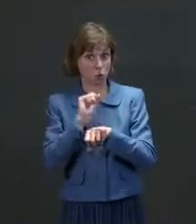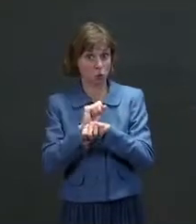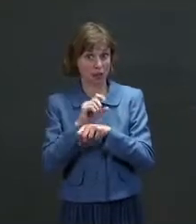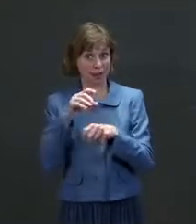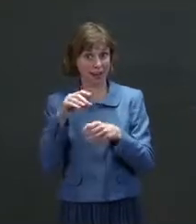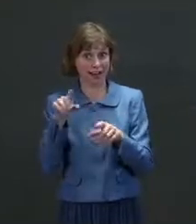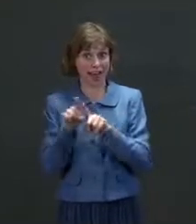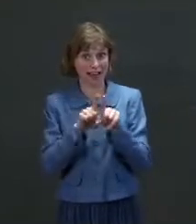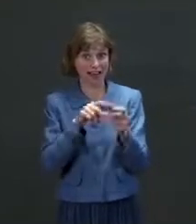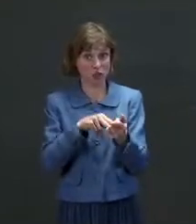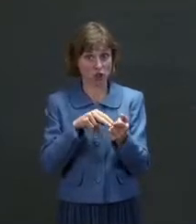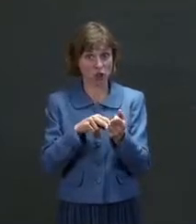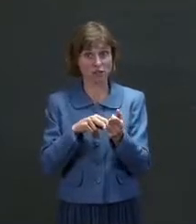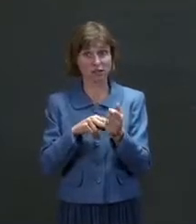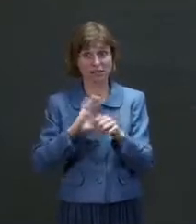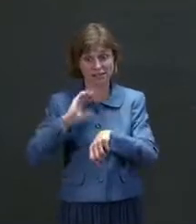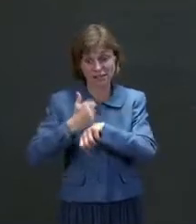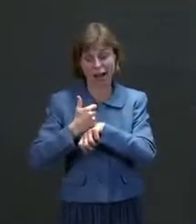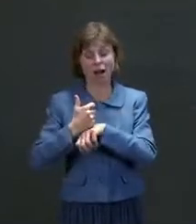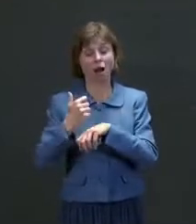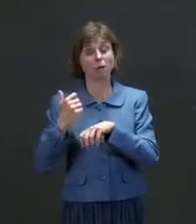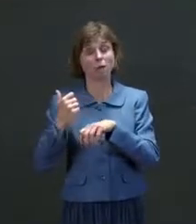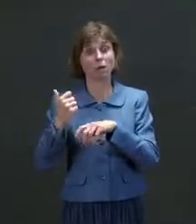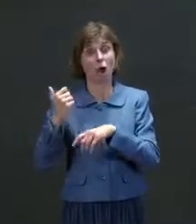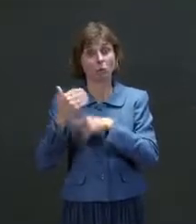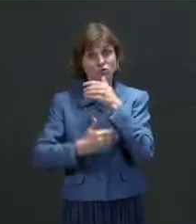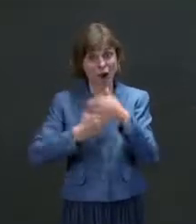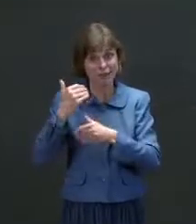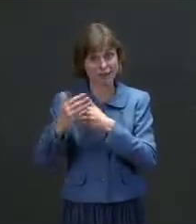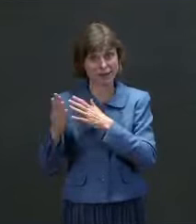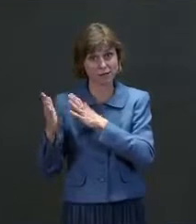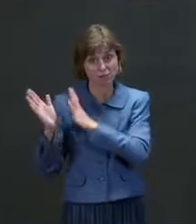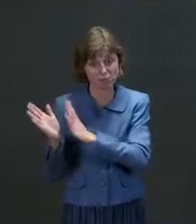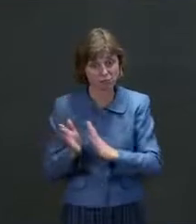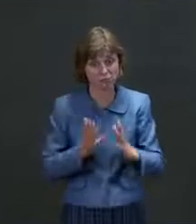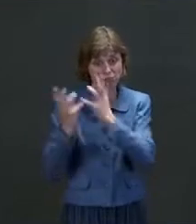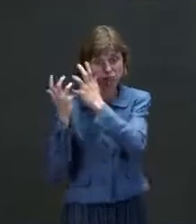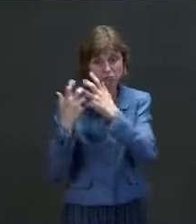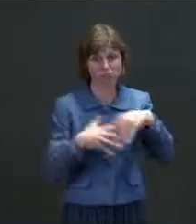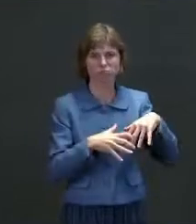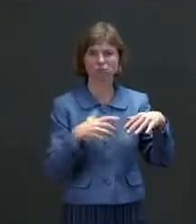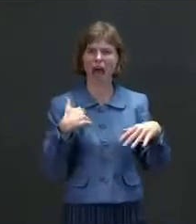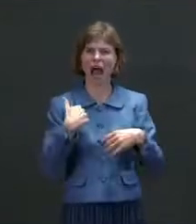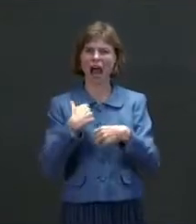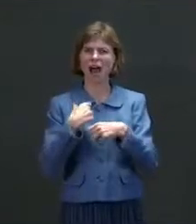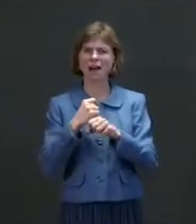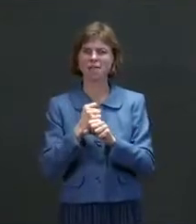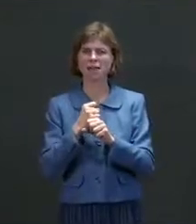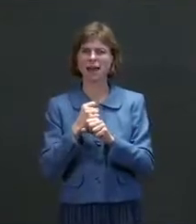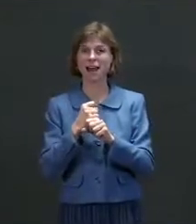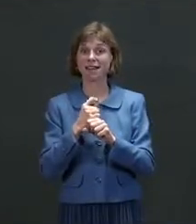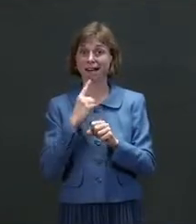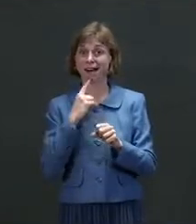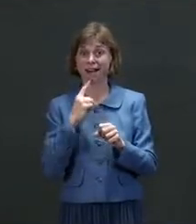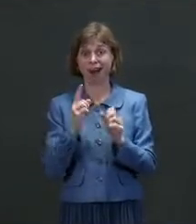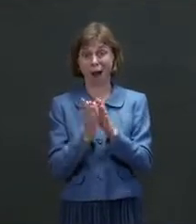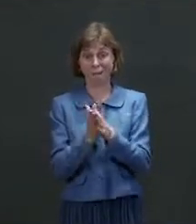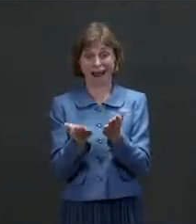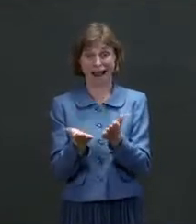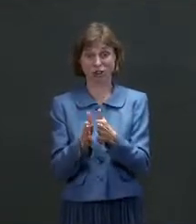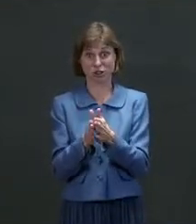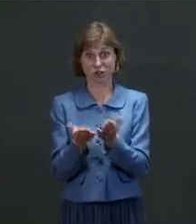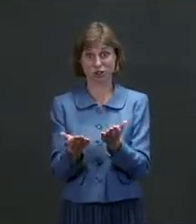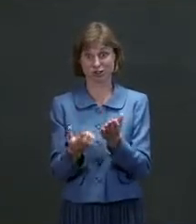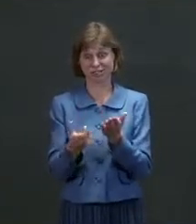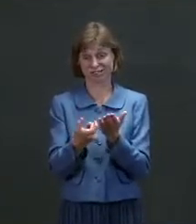together, getting a process together. I have made a actual charge binder, is what I've been calling